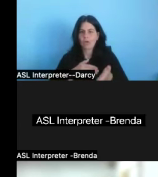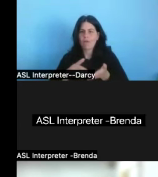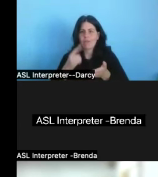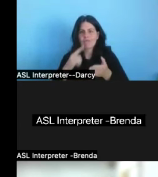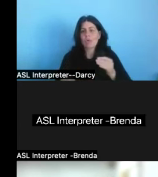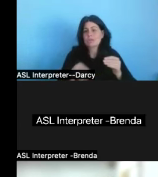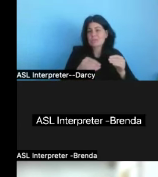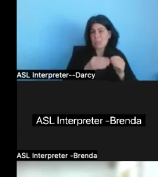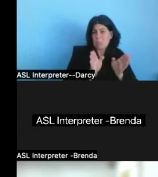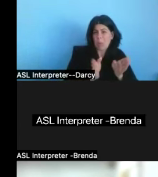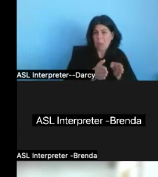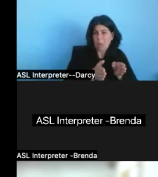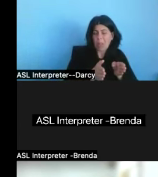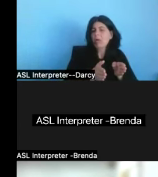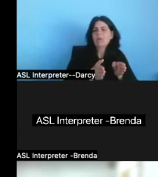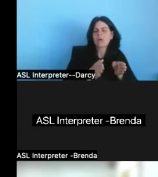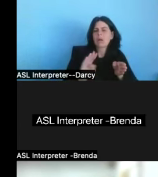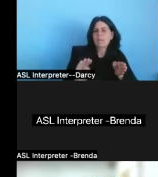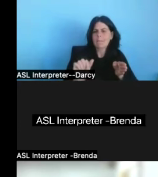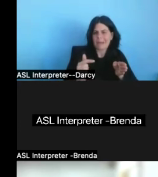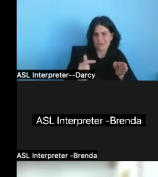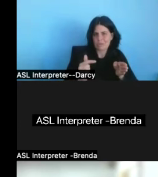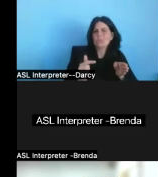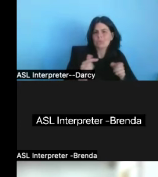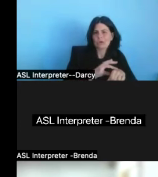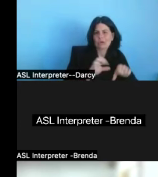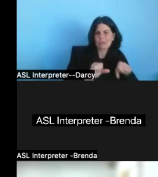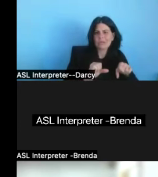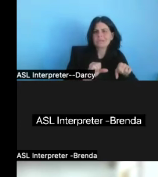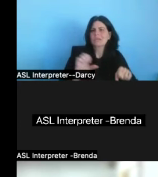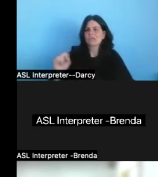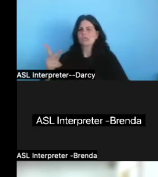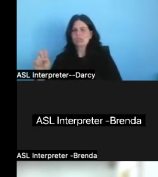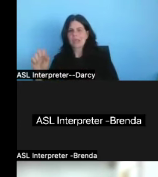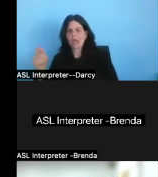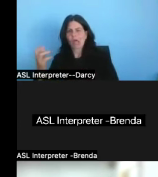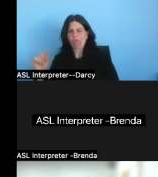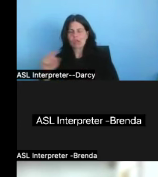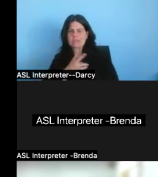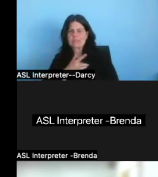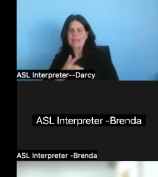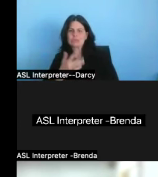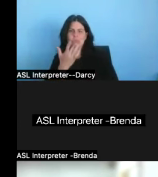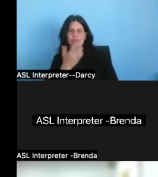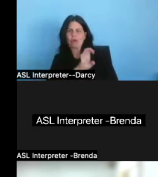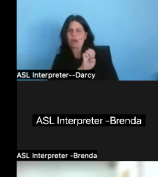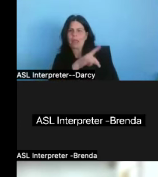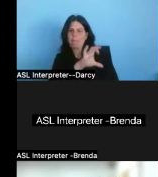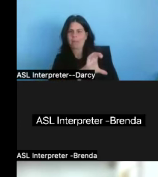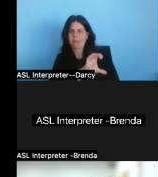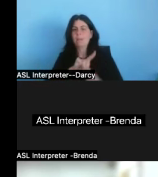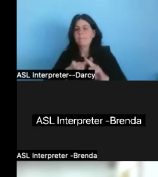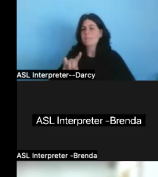magnitude earthquakes. So in that combination, Shake Alert tends to favor EPIC. However, Finder